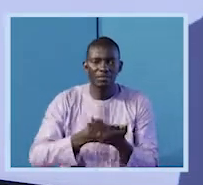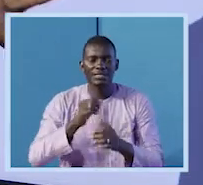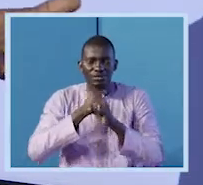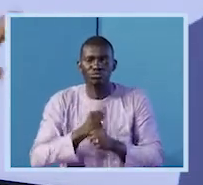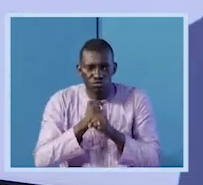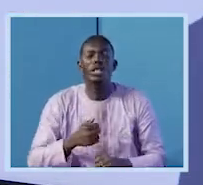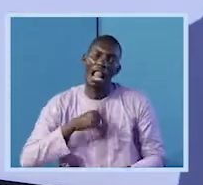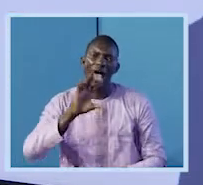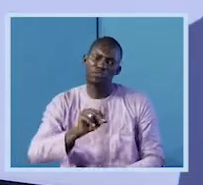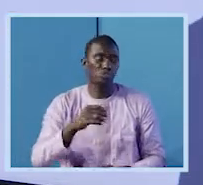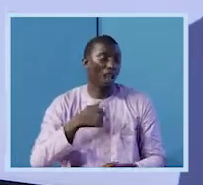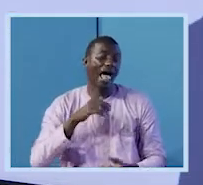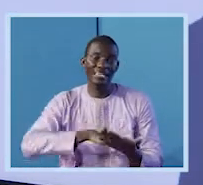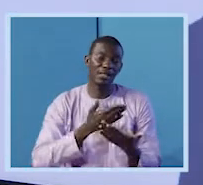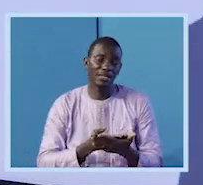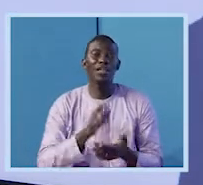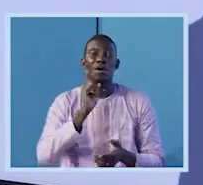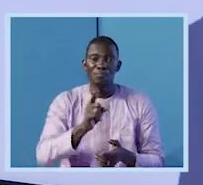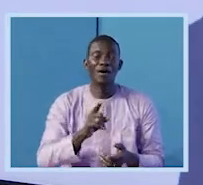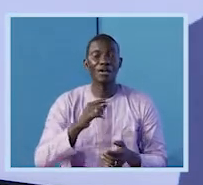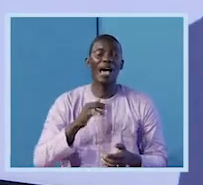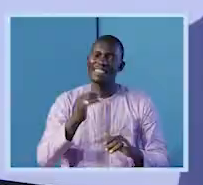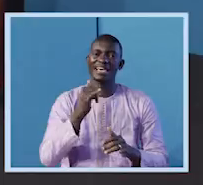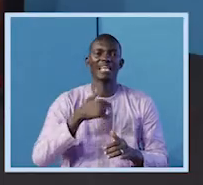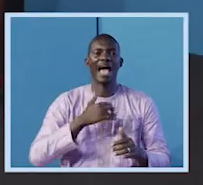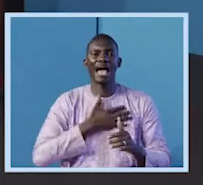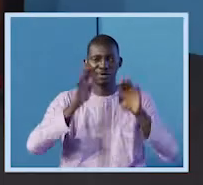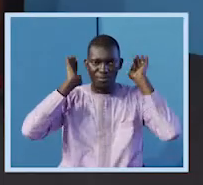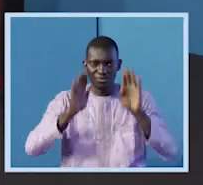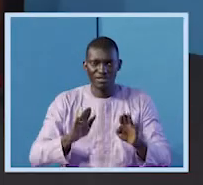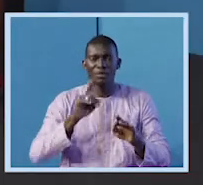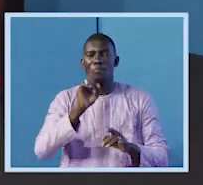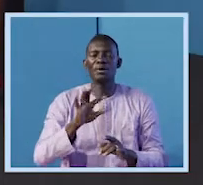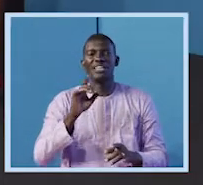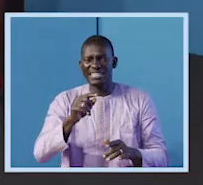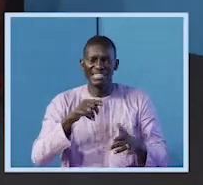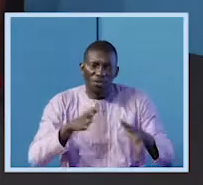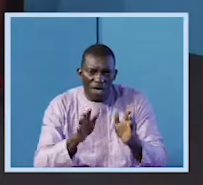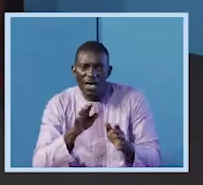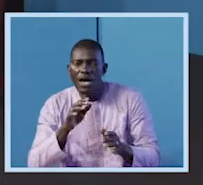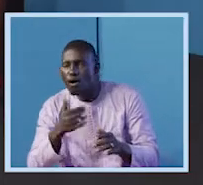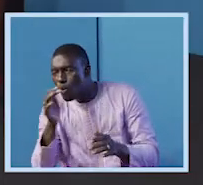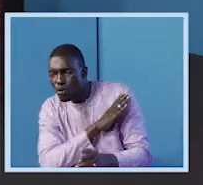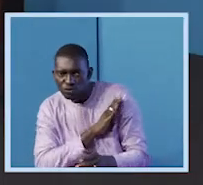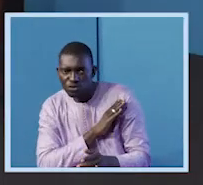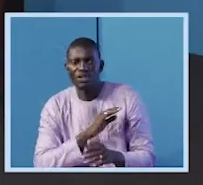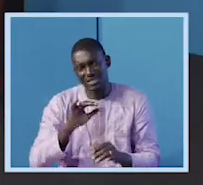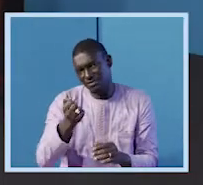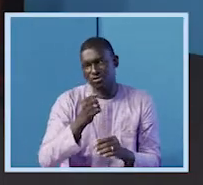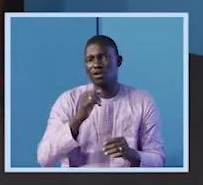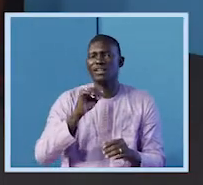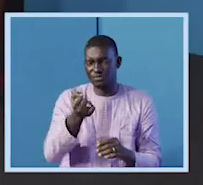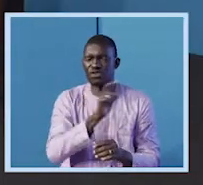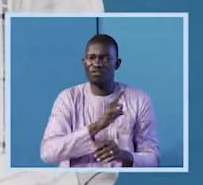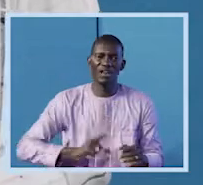yeah, I do. Because I'm a Muslim. Yeah, but I'm a Muslim. In a way also, it will be hard for you, sir, to interpret in churches